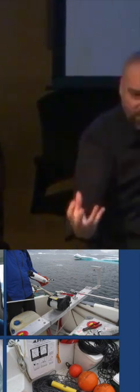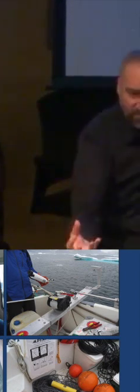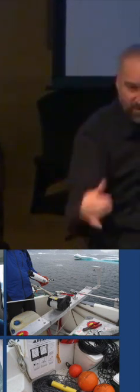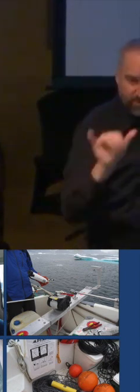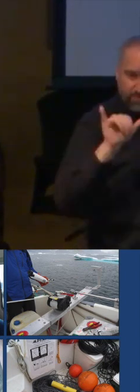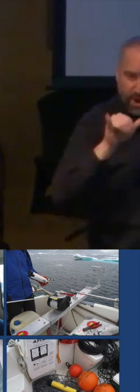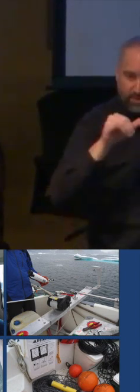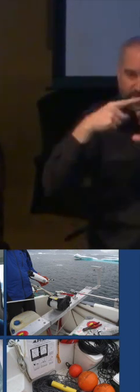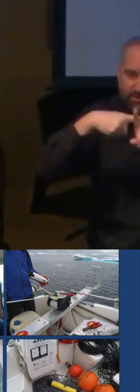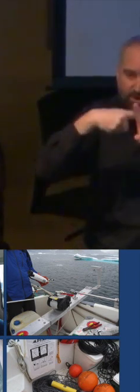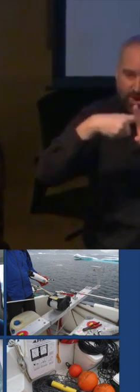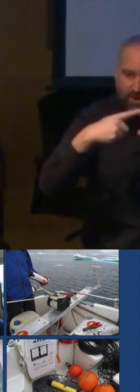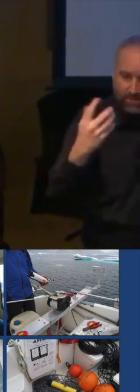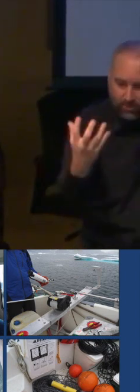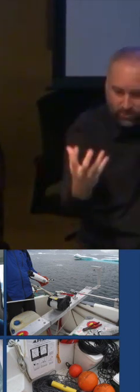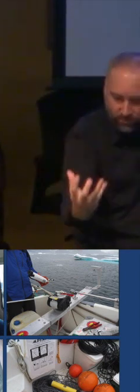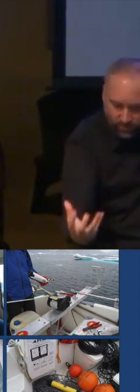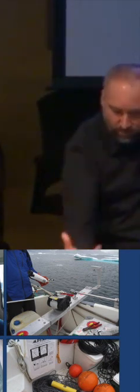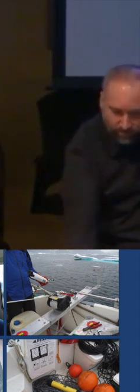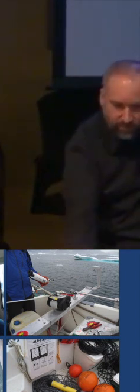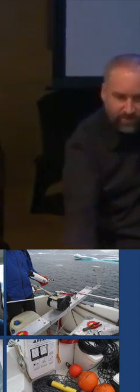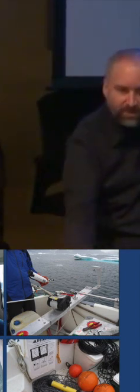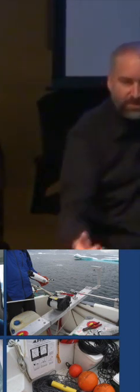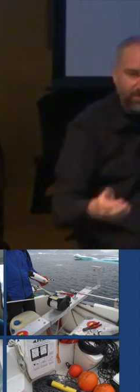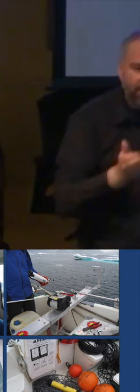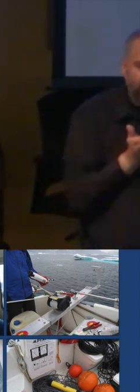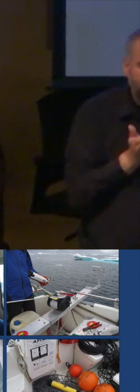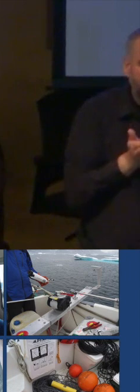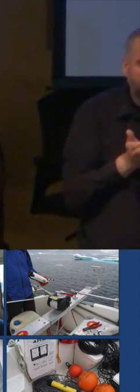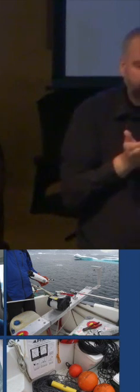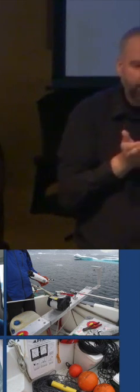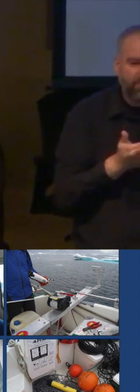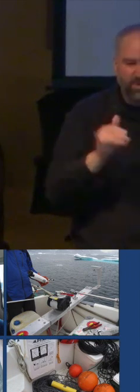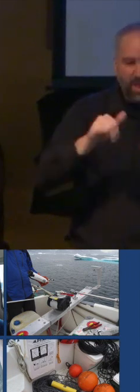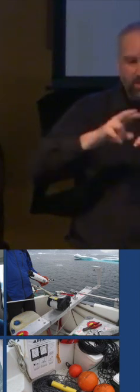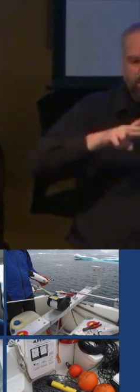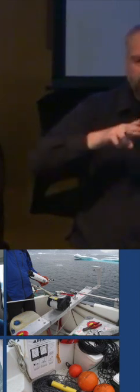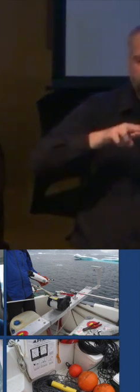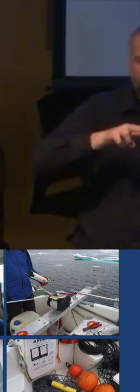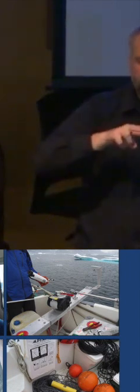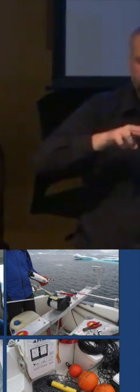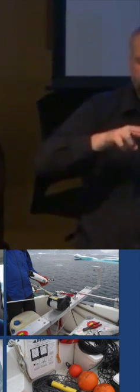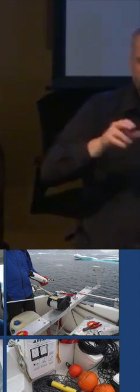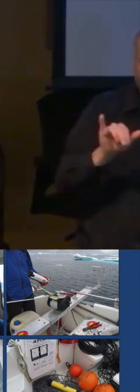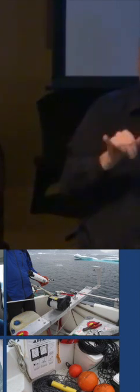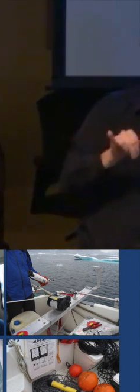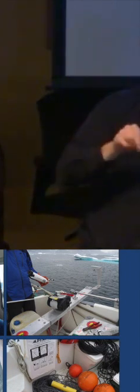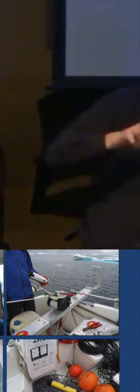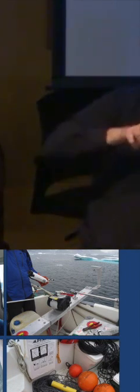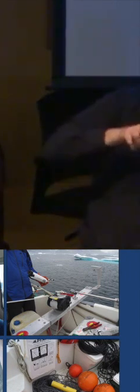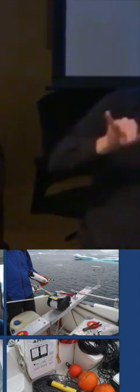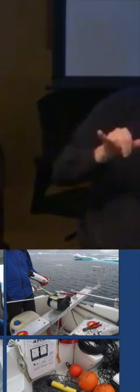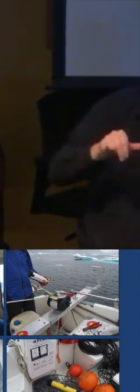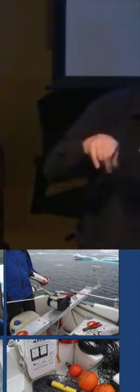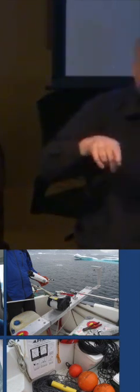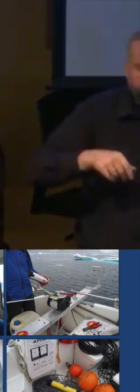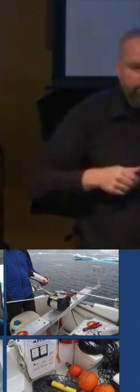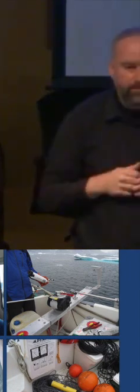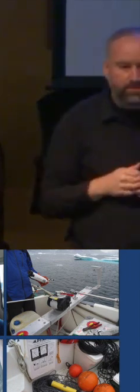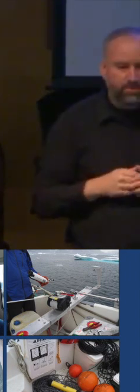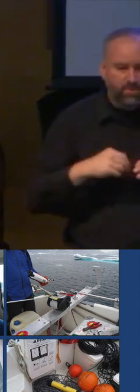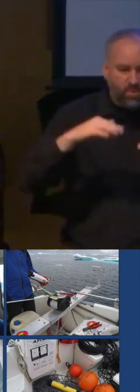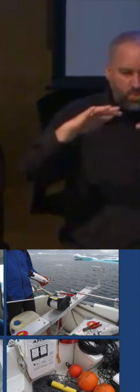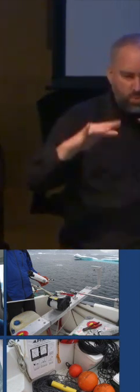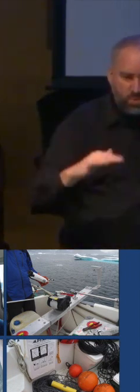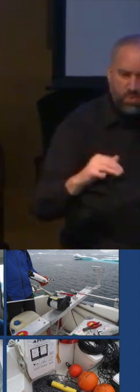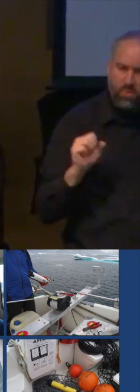And what we found really surprised us. As we lowered the instrument for the first few hundred meters, we found very cold, fresh